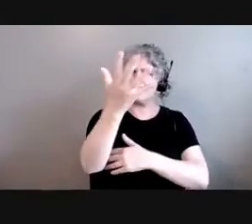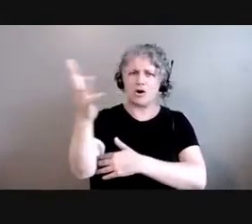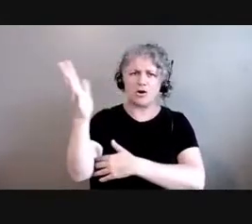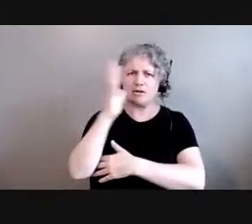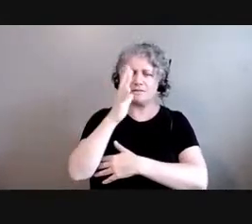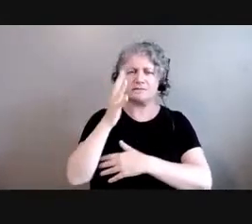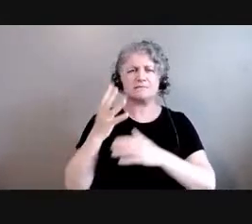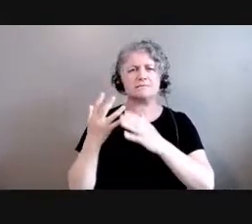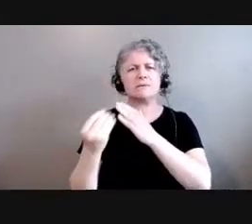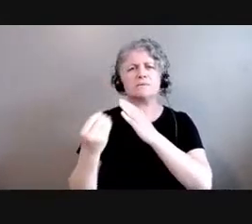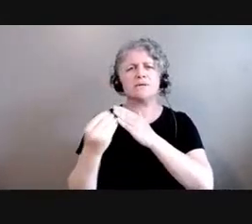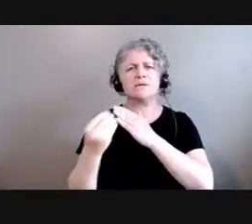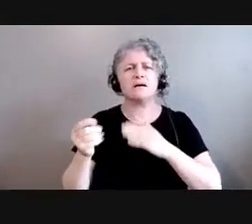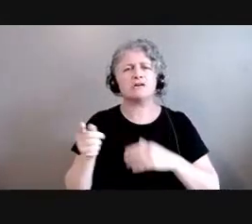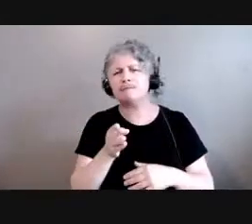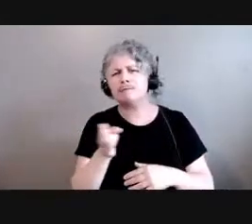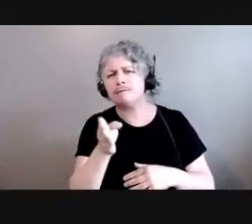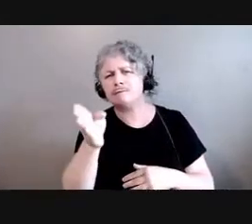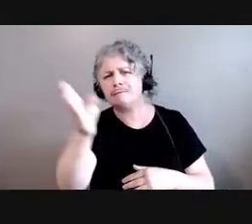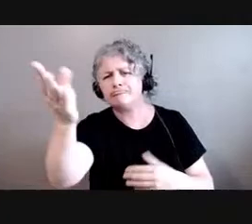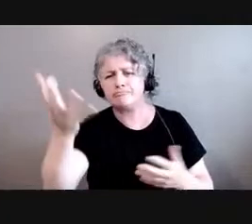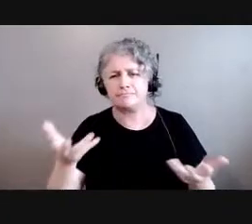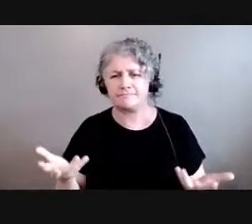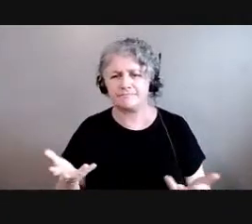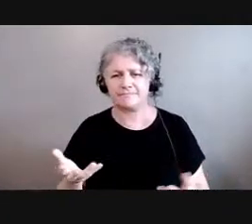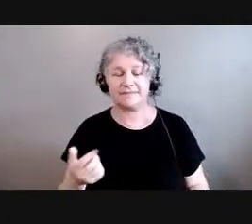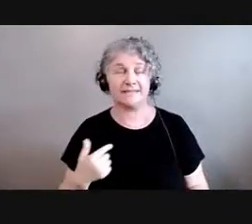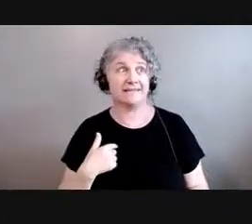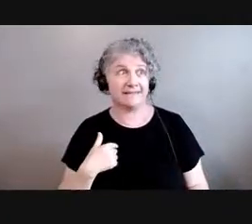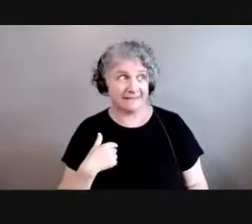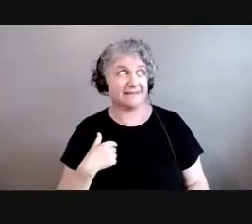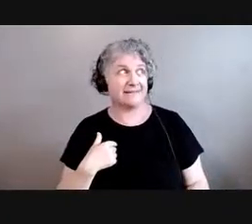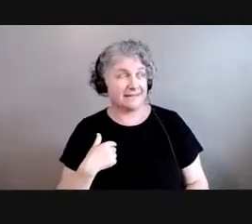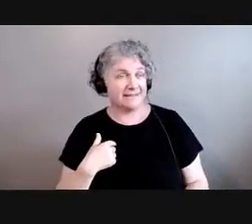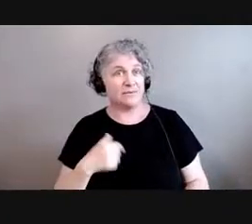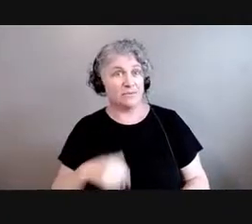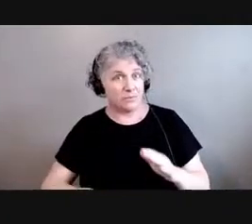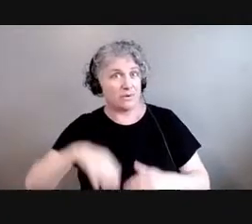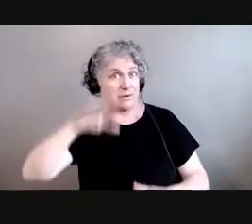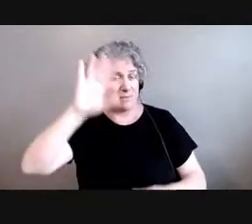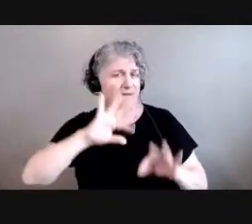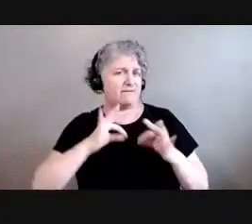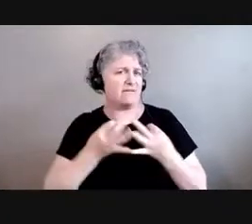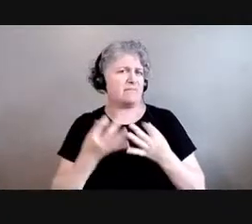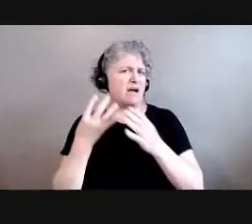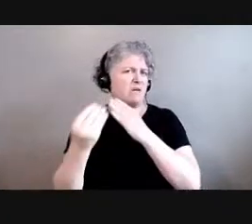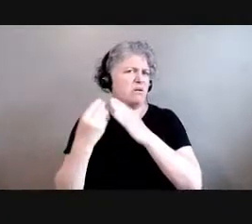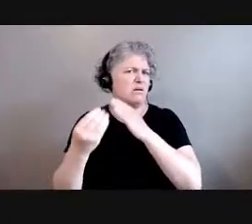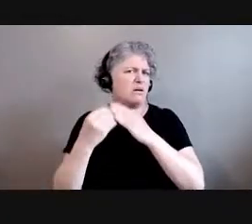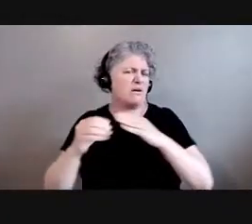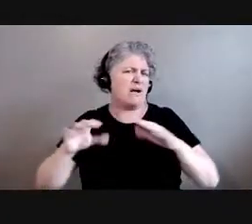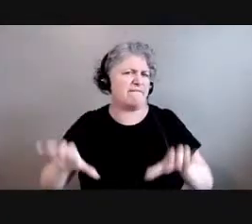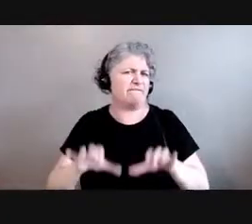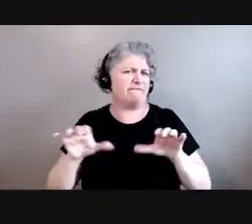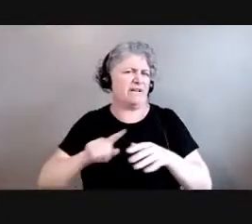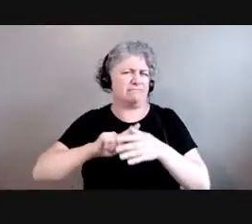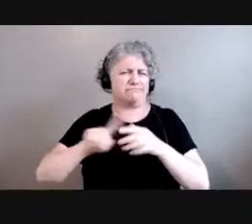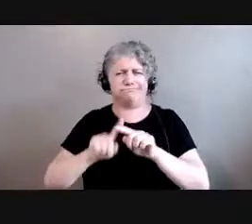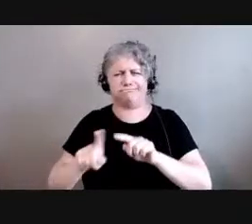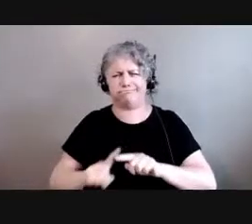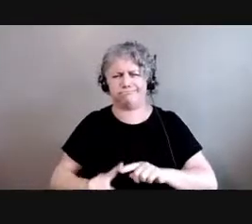in outdoor spaces? So growing up, my family did a lot of outdoor activities. One of my